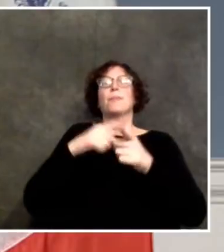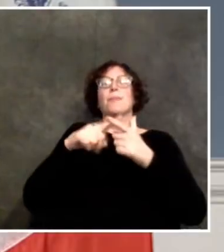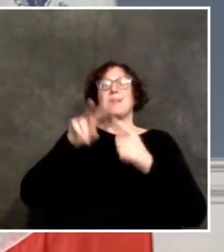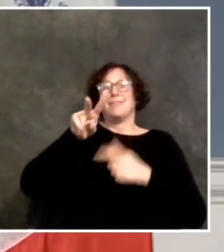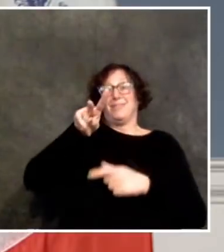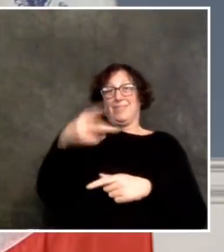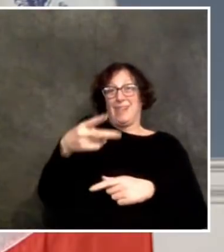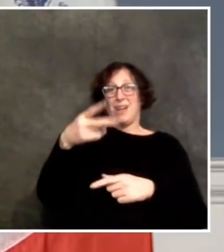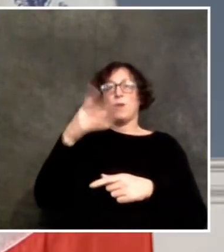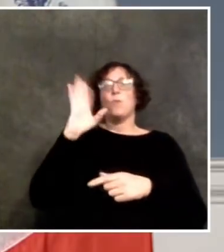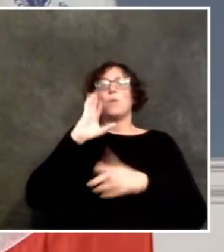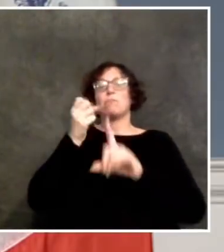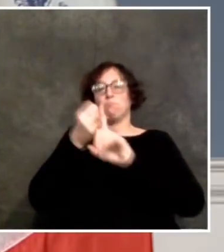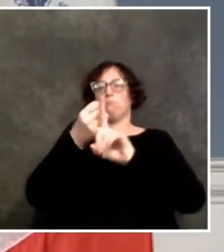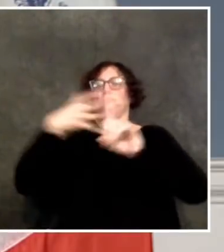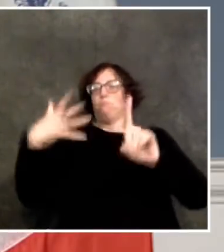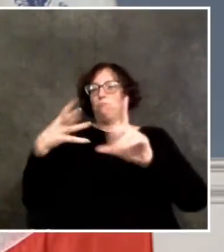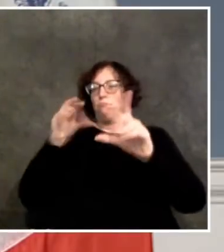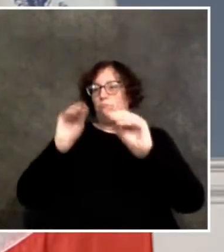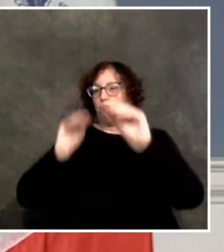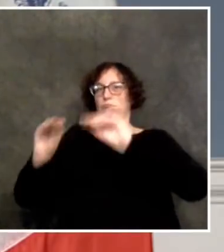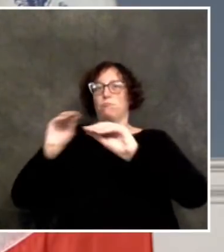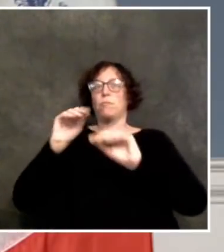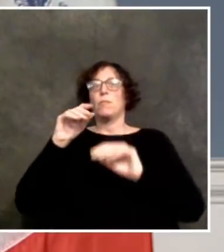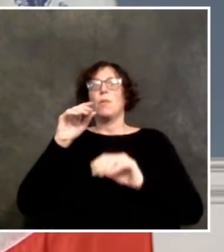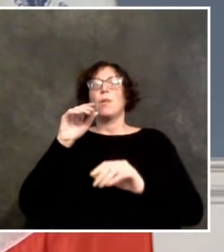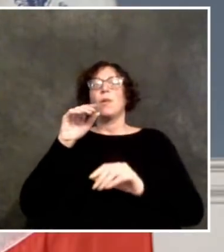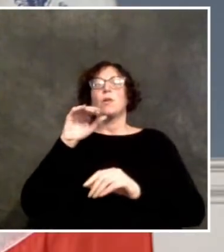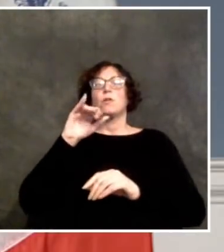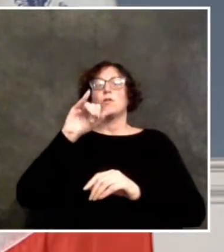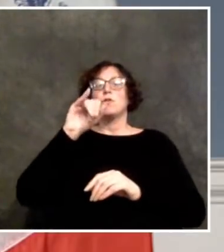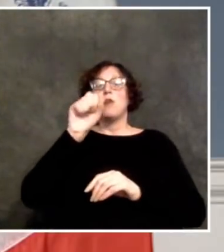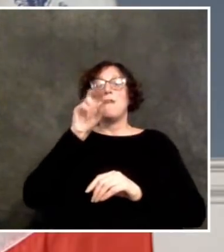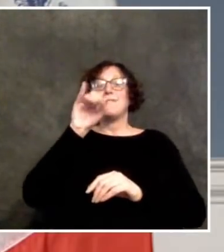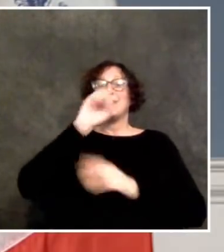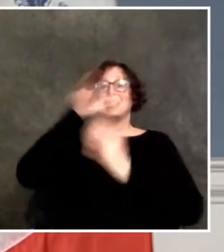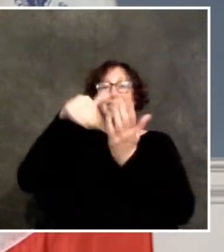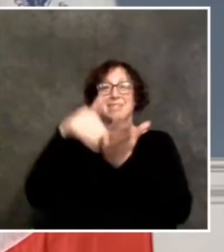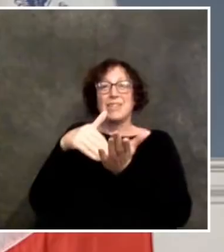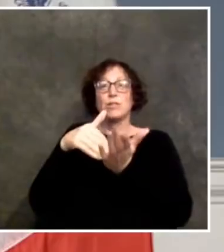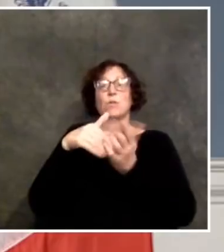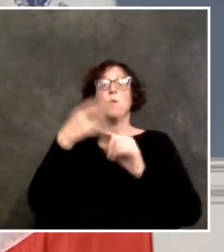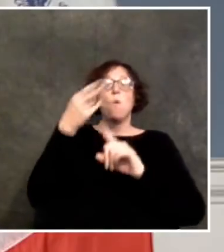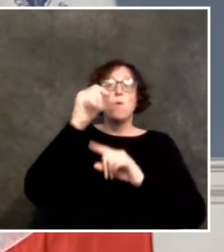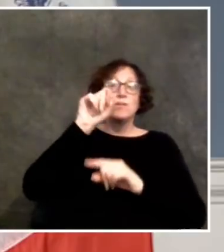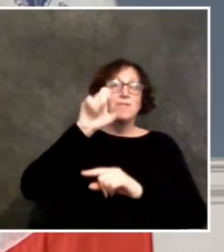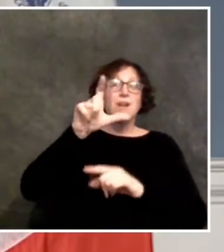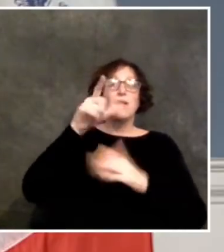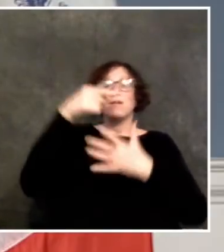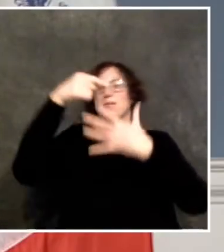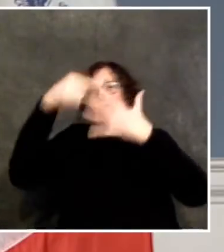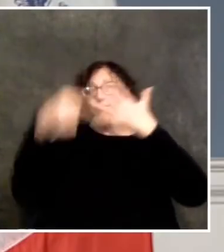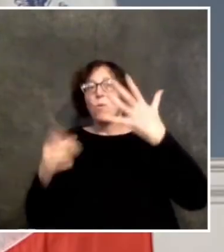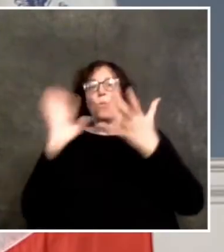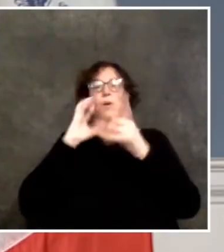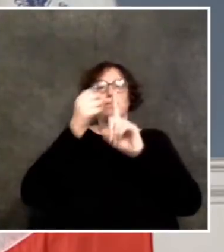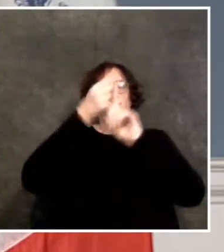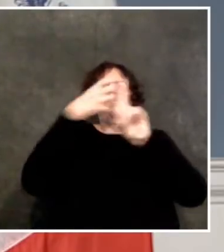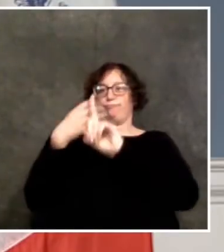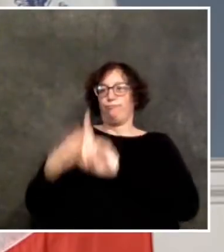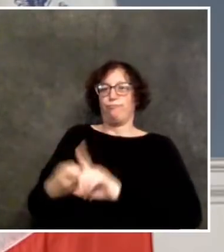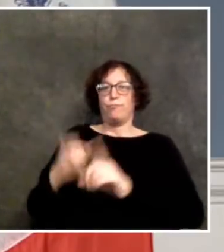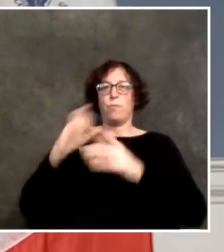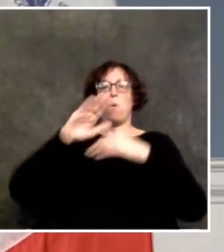other types of medical needs. That will be done all over the 5 boroughs. The goal will always be to keep